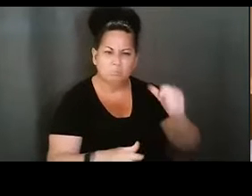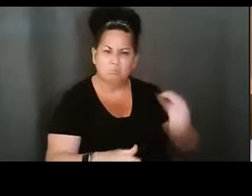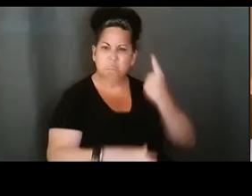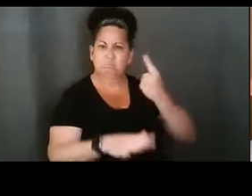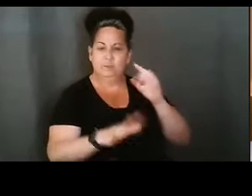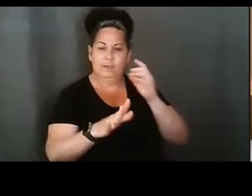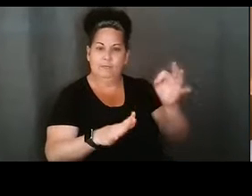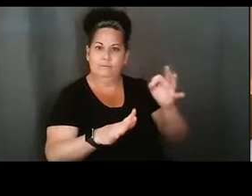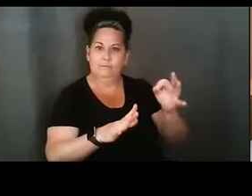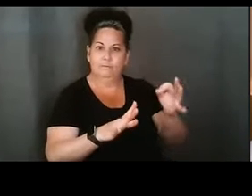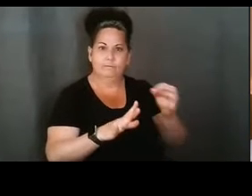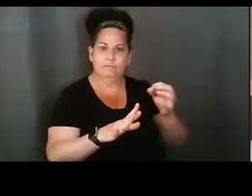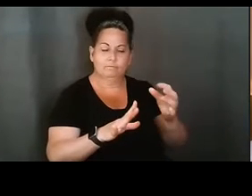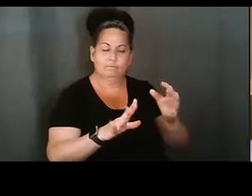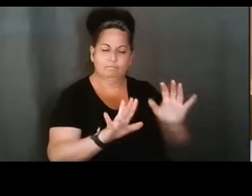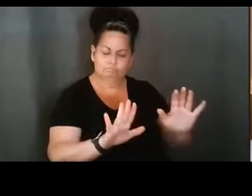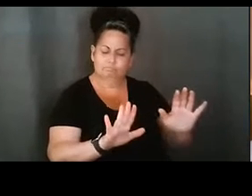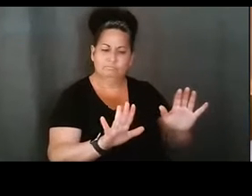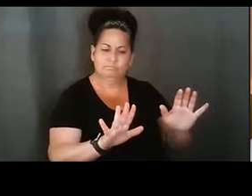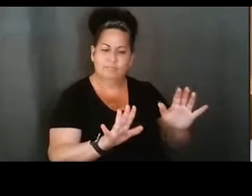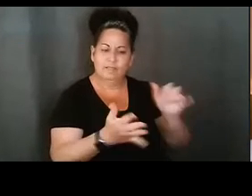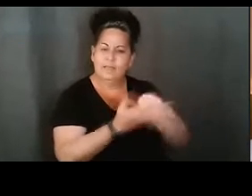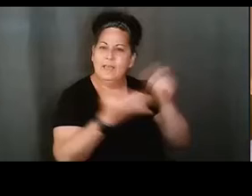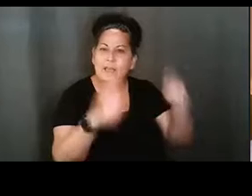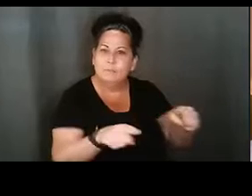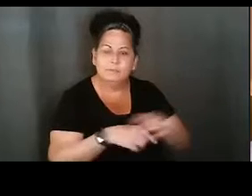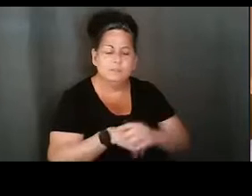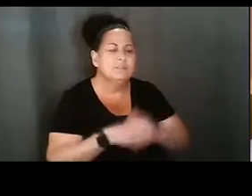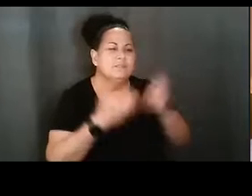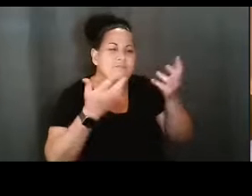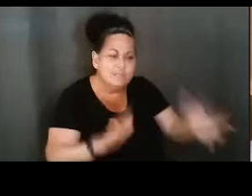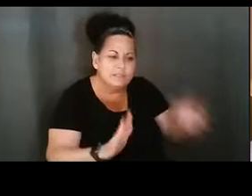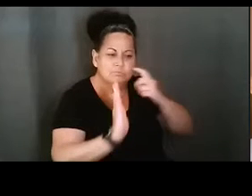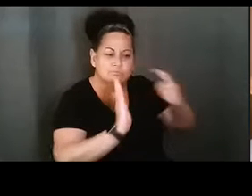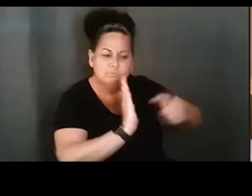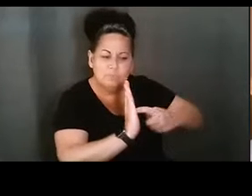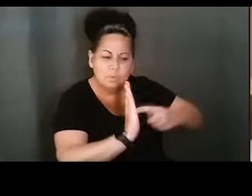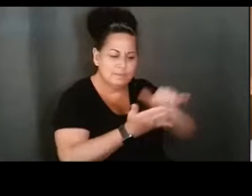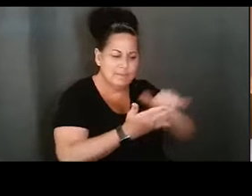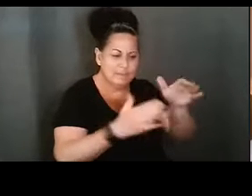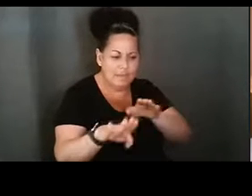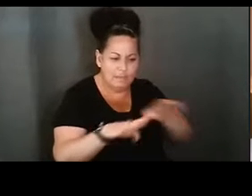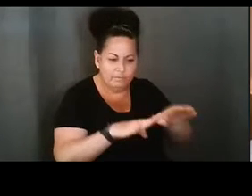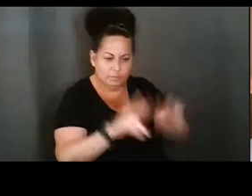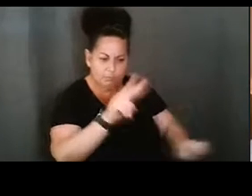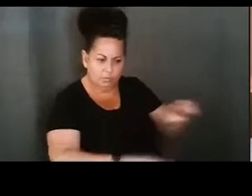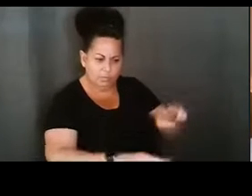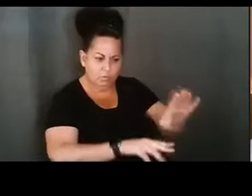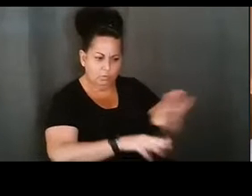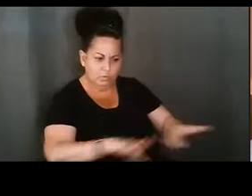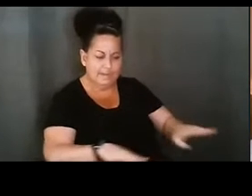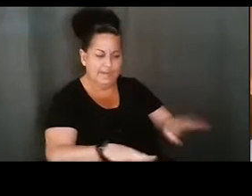don't. But in terms of that, I mean, we have to notice their behavior and observe them and ask these